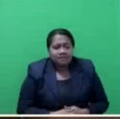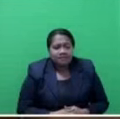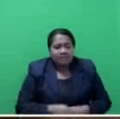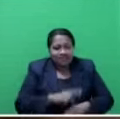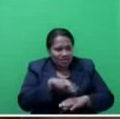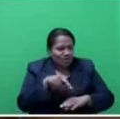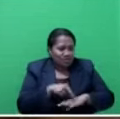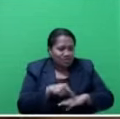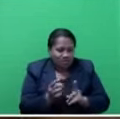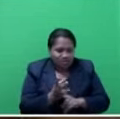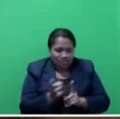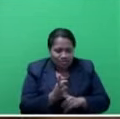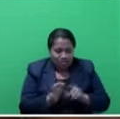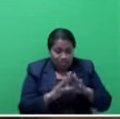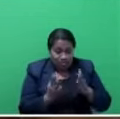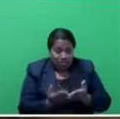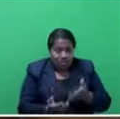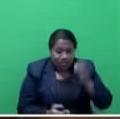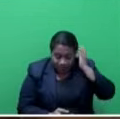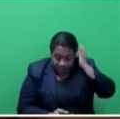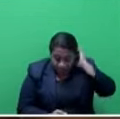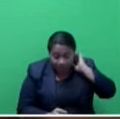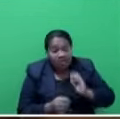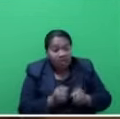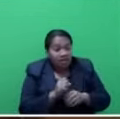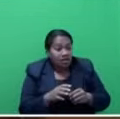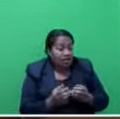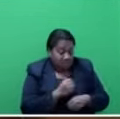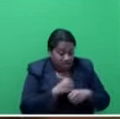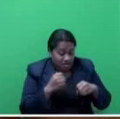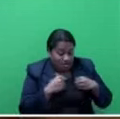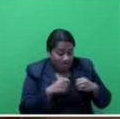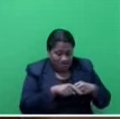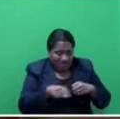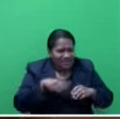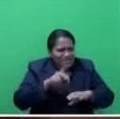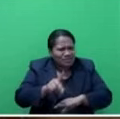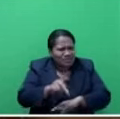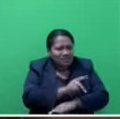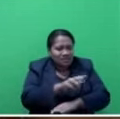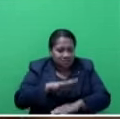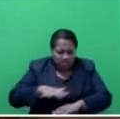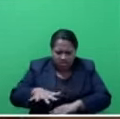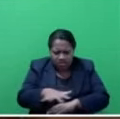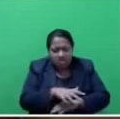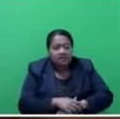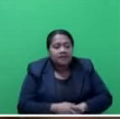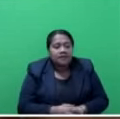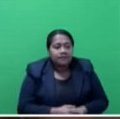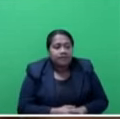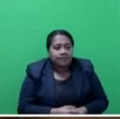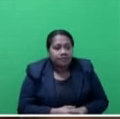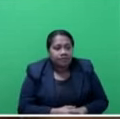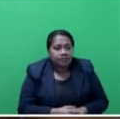importance to the world. Alongside our fellow Pacific nations, we have elevated our